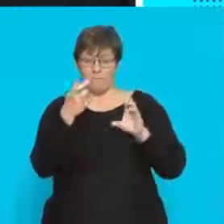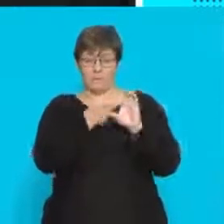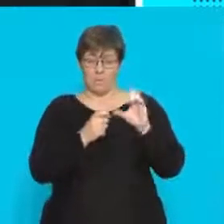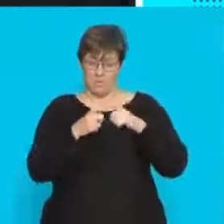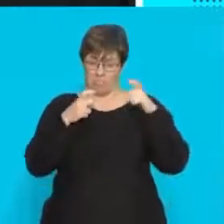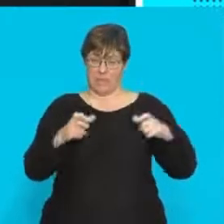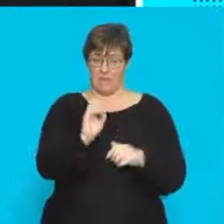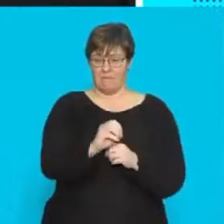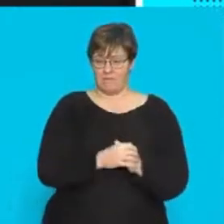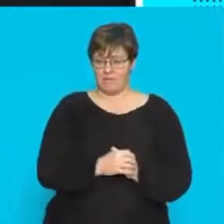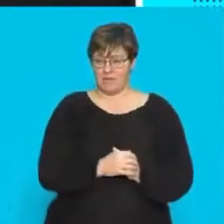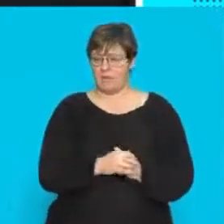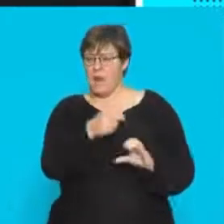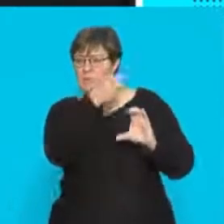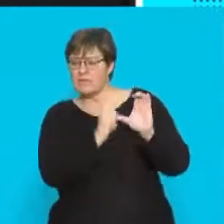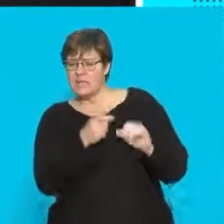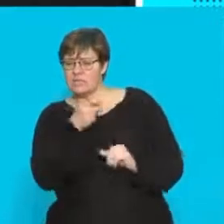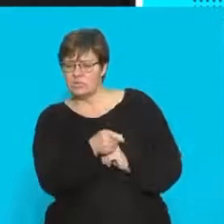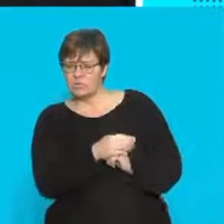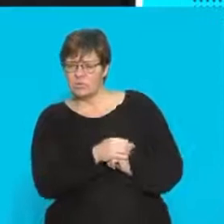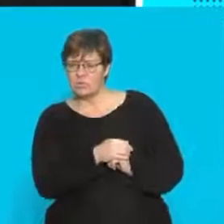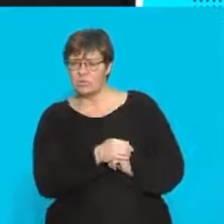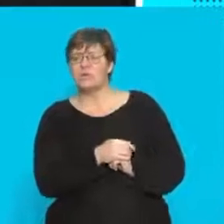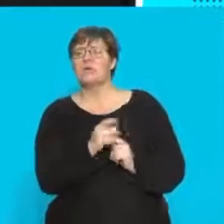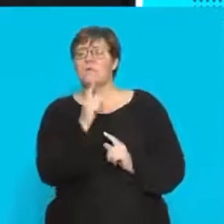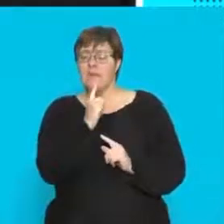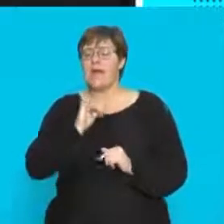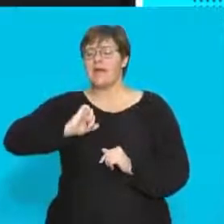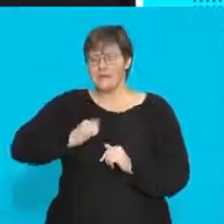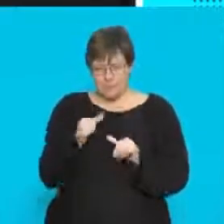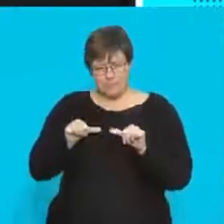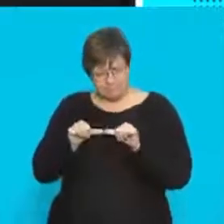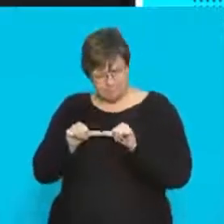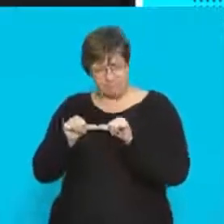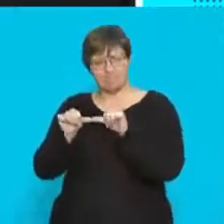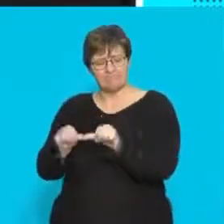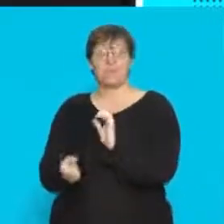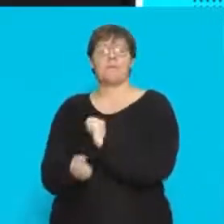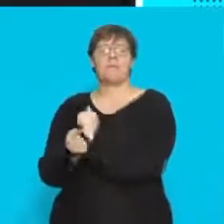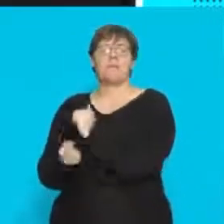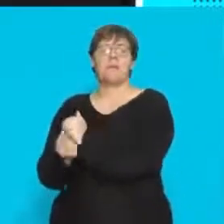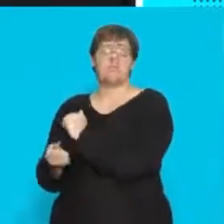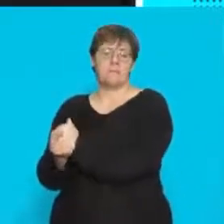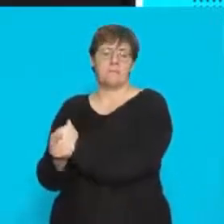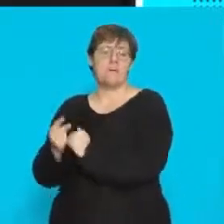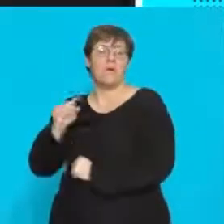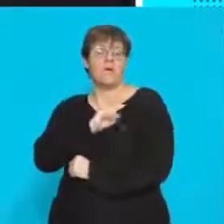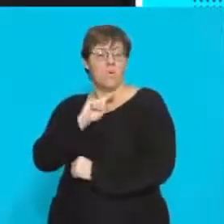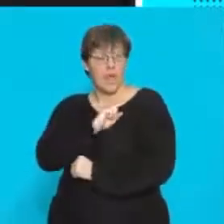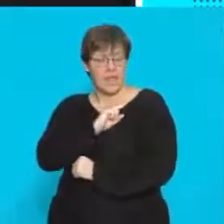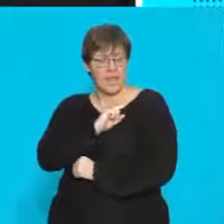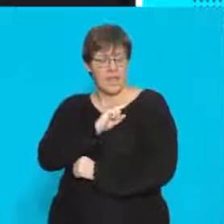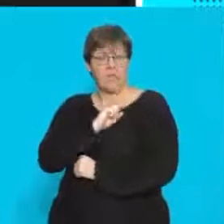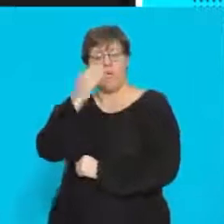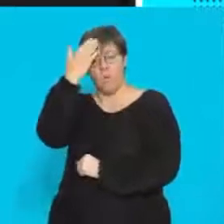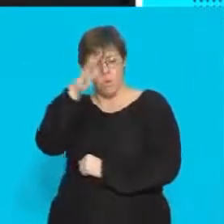big potato, I can take this potato and I'm going to keep making offspring because